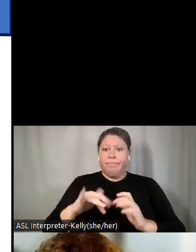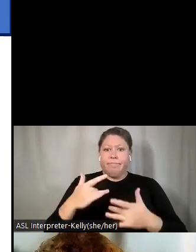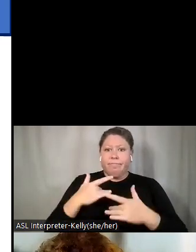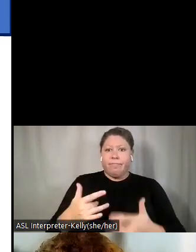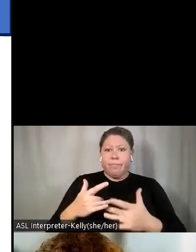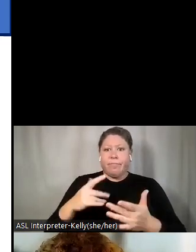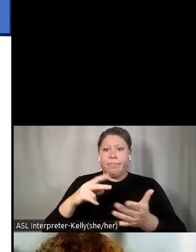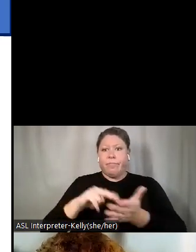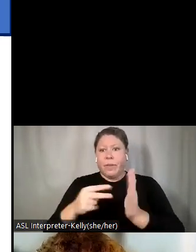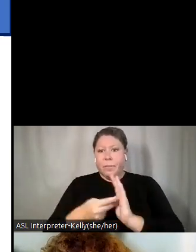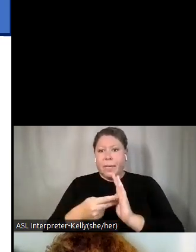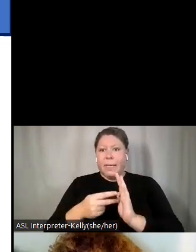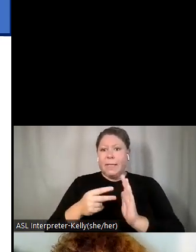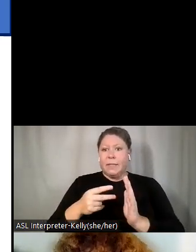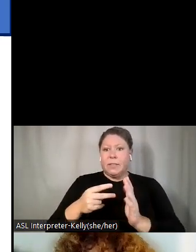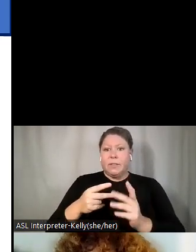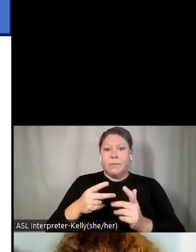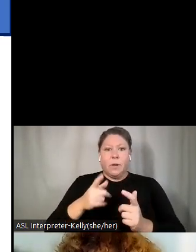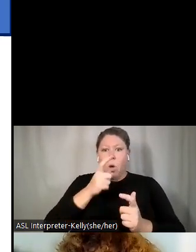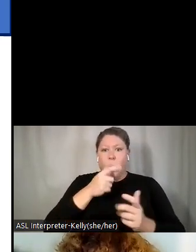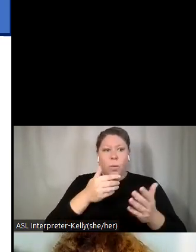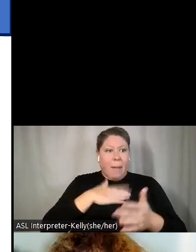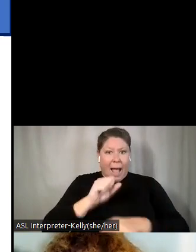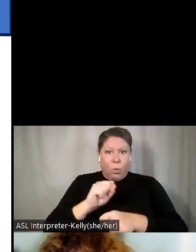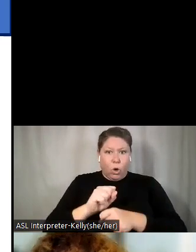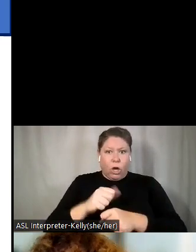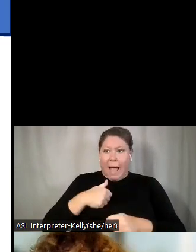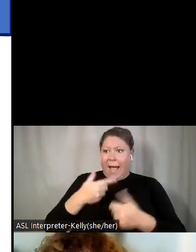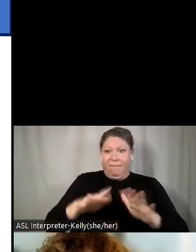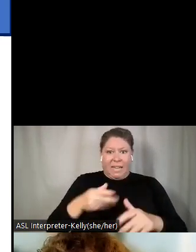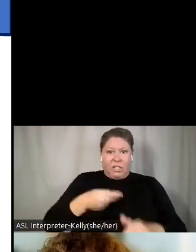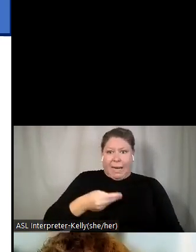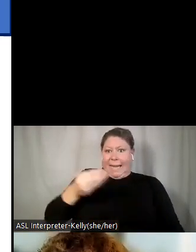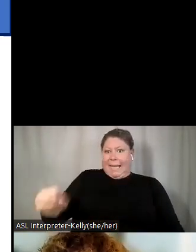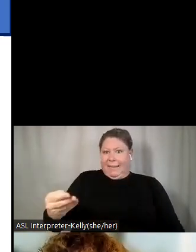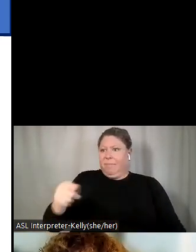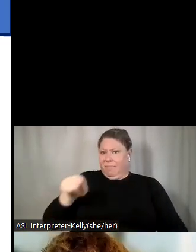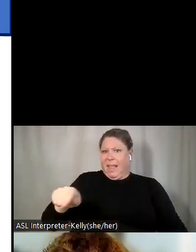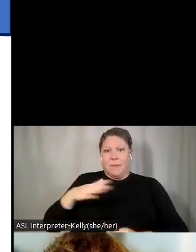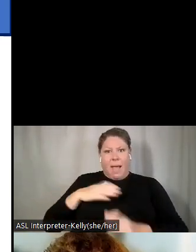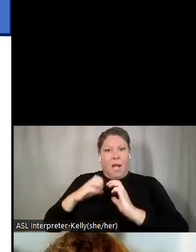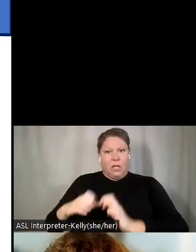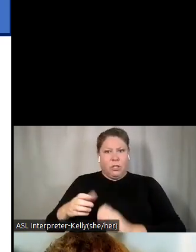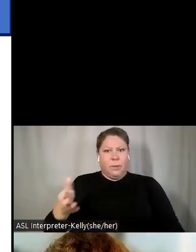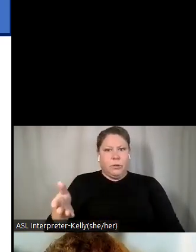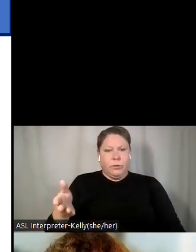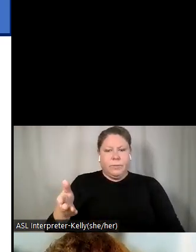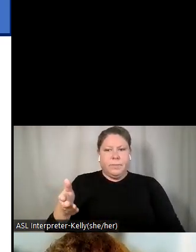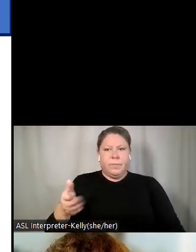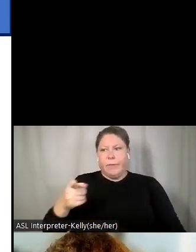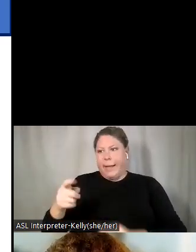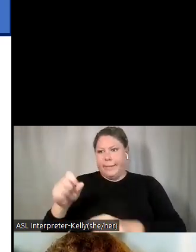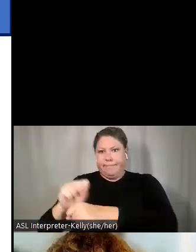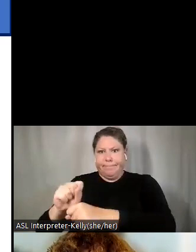next operator in the process, whoever's receiving your work, that is also a customer. So we do tend